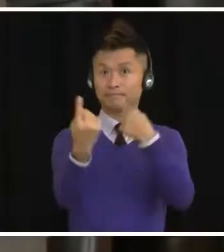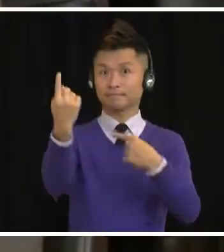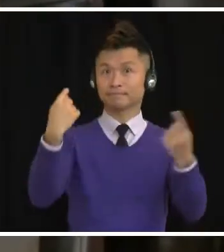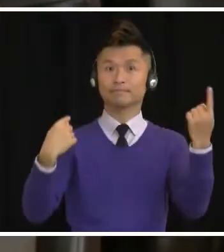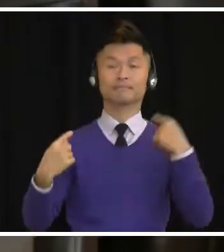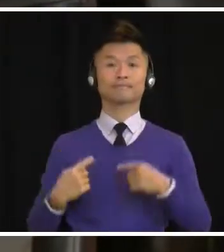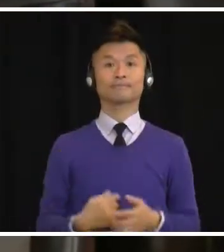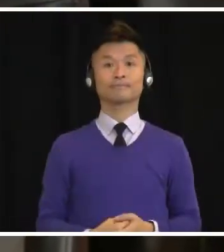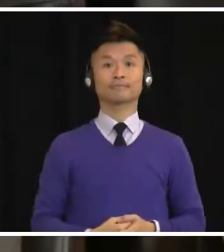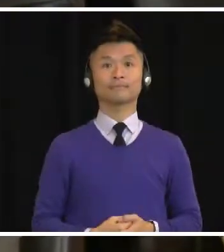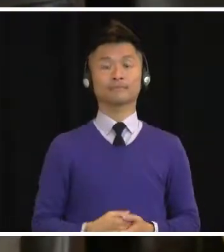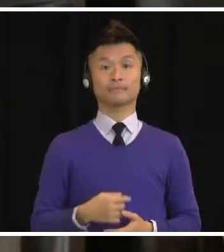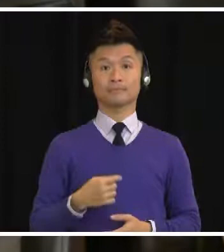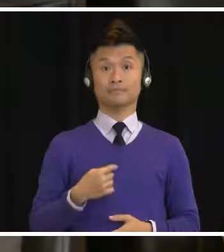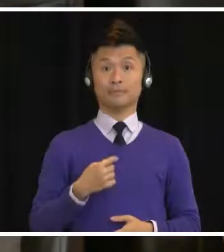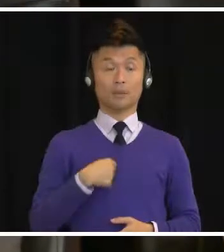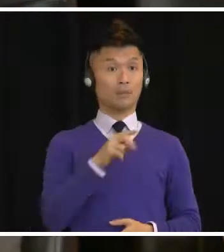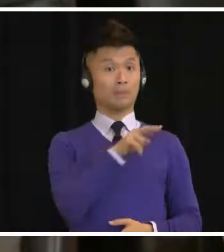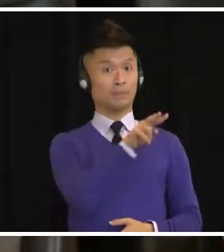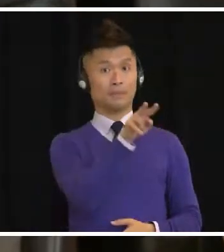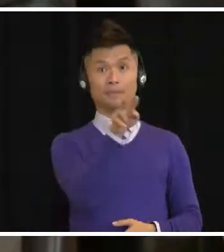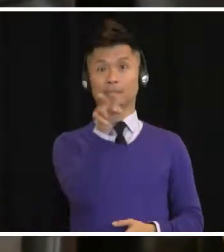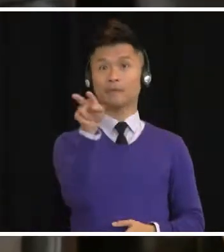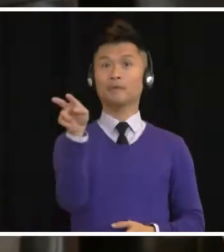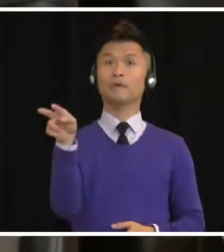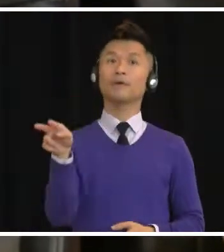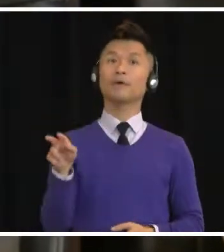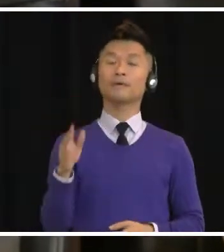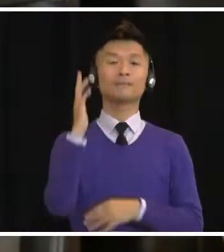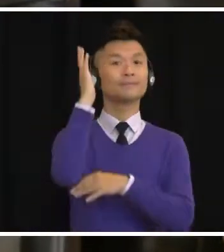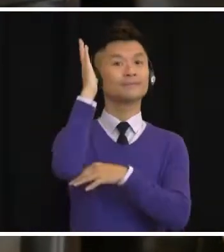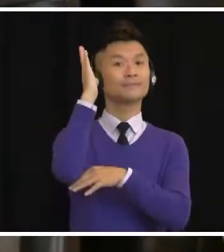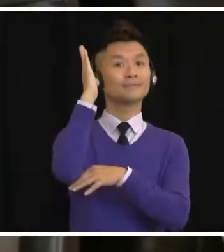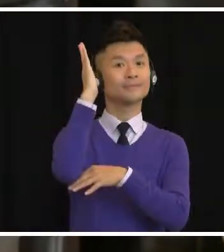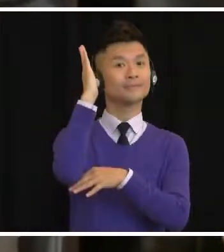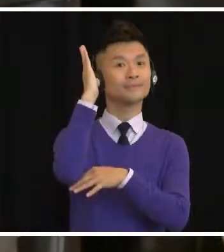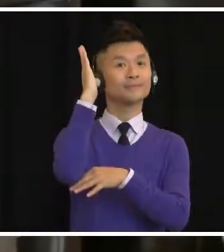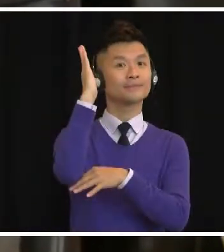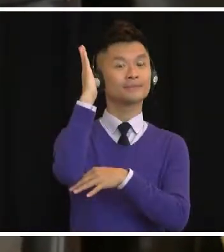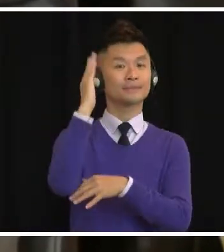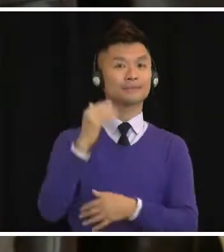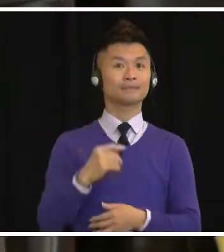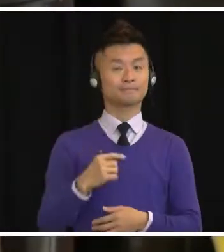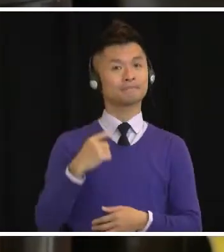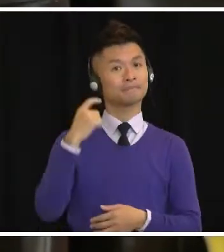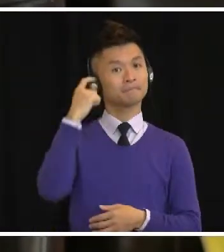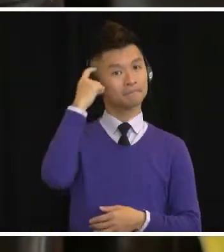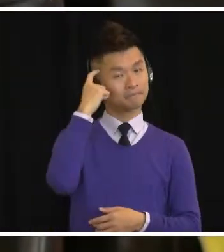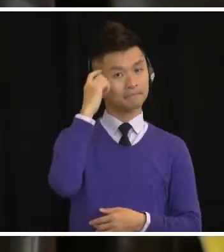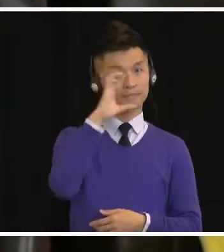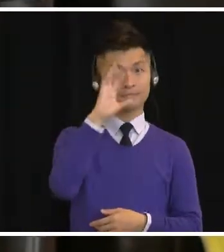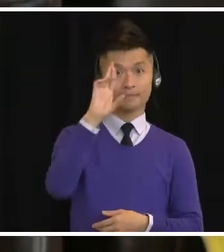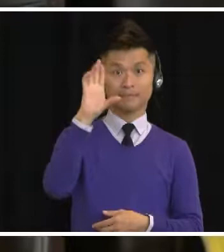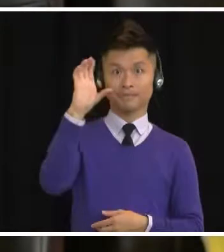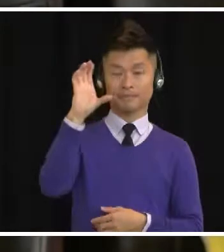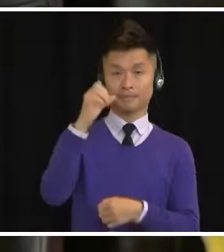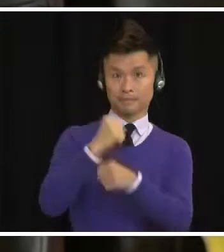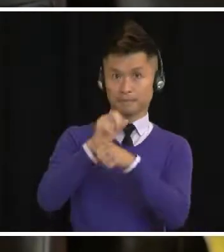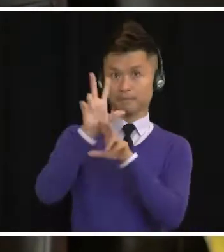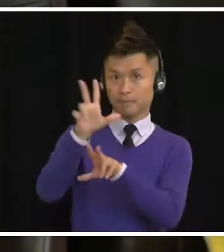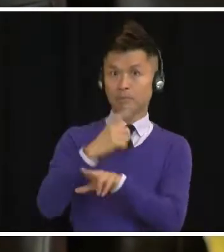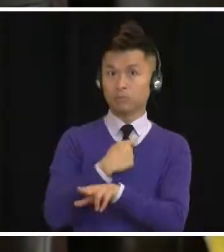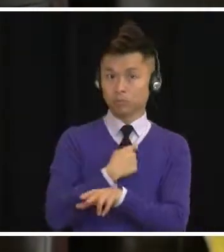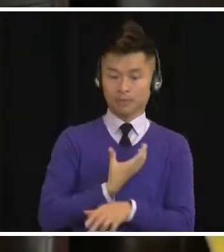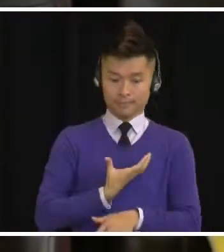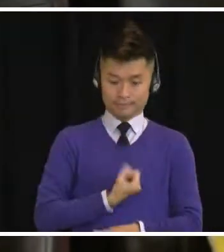to the implementation of the Convention, and I thank you also for your report and list of response to list of issues. I have